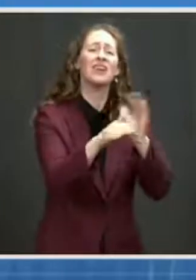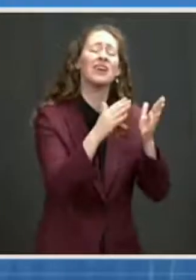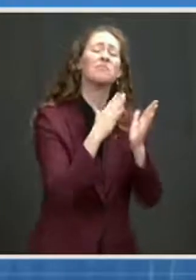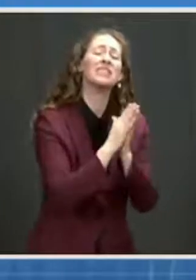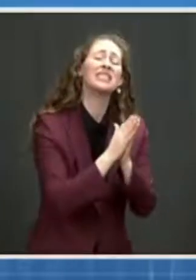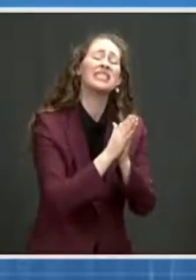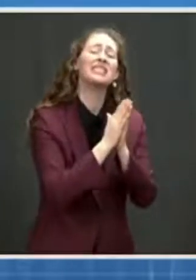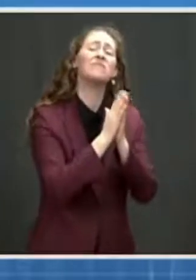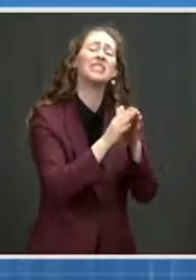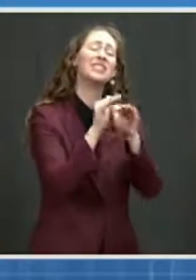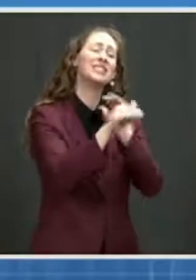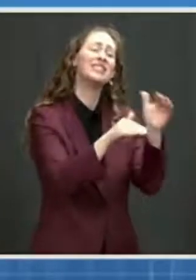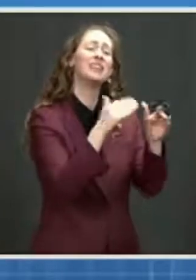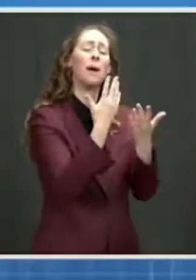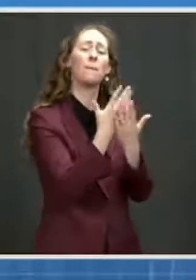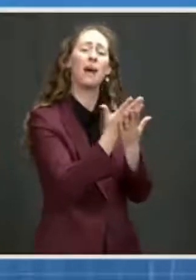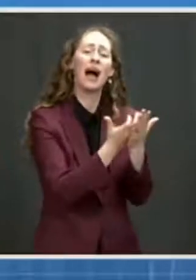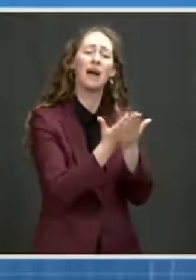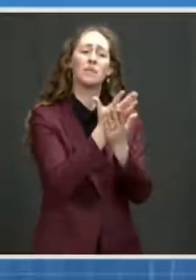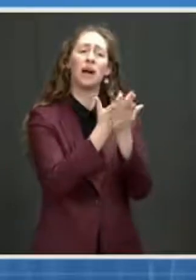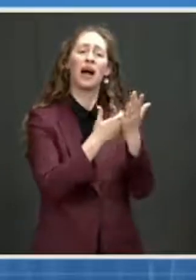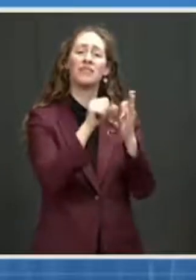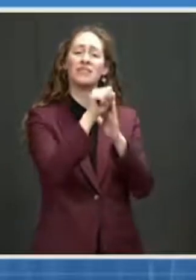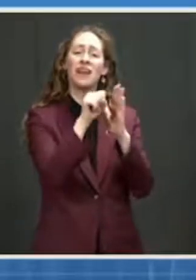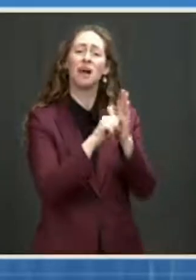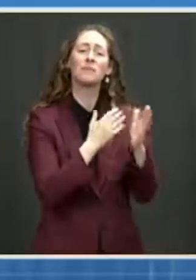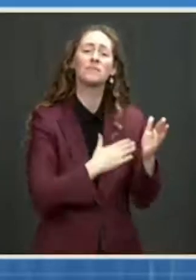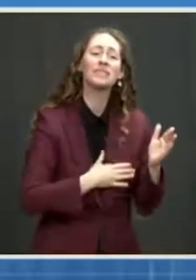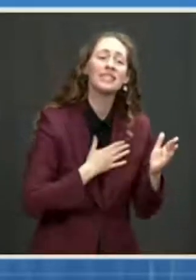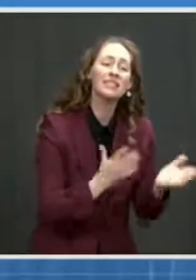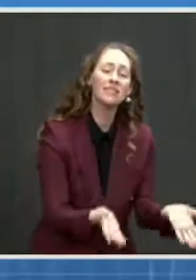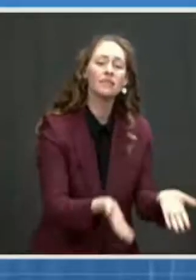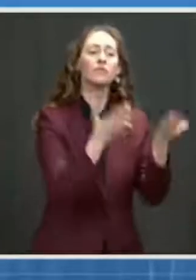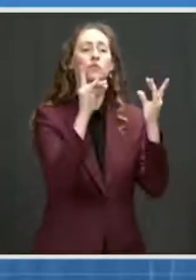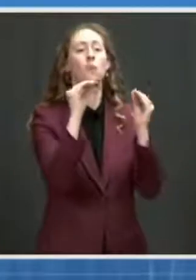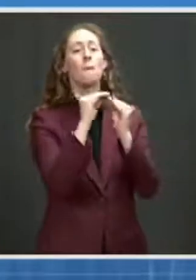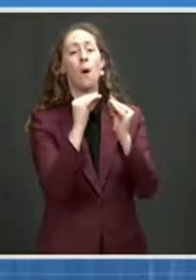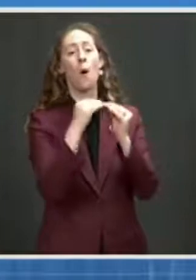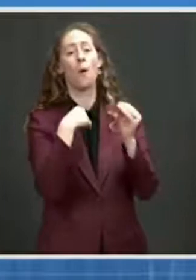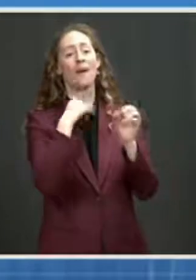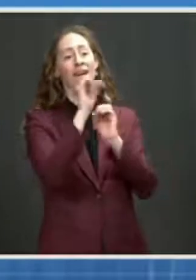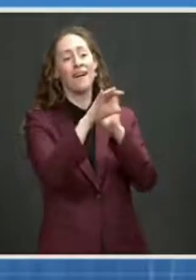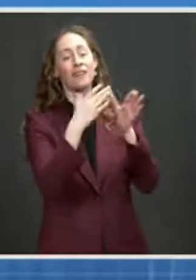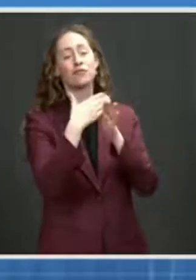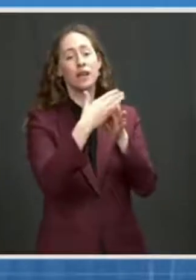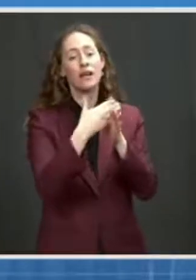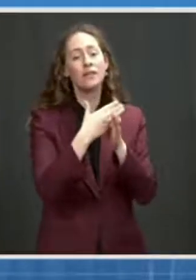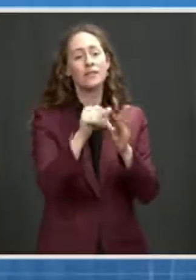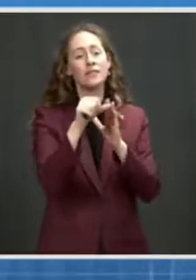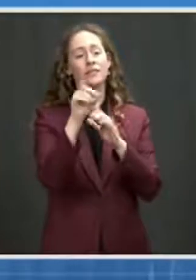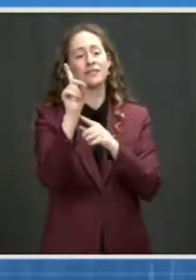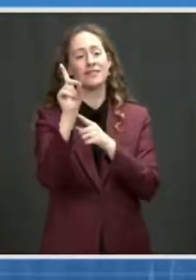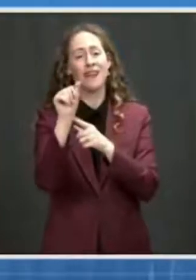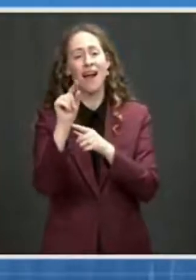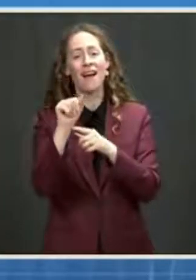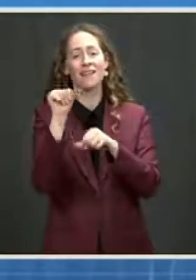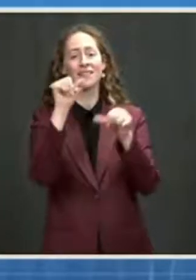what I showed in my presentation just a few minutes ago of why it is so important